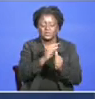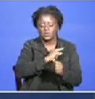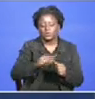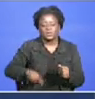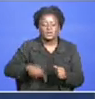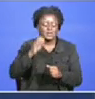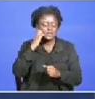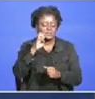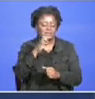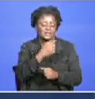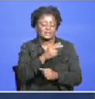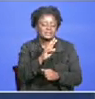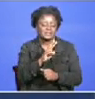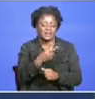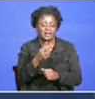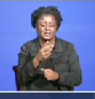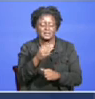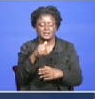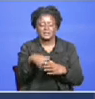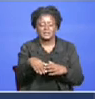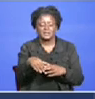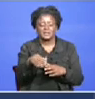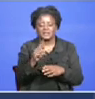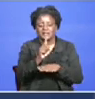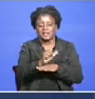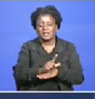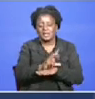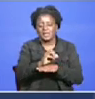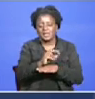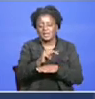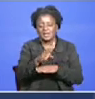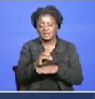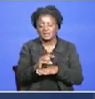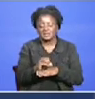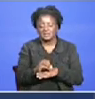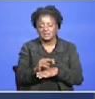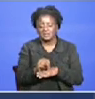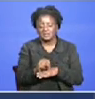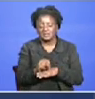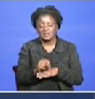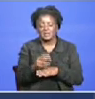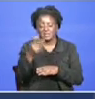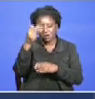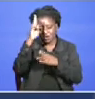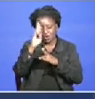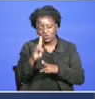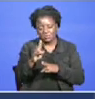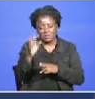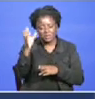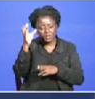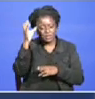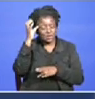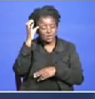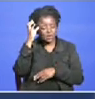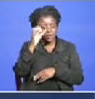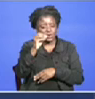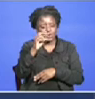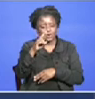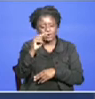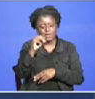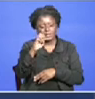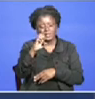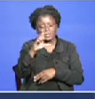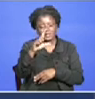Honorable Cornelius A. Smith will be appointed as the next Governor General of the Bahamas with effect from June 28,